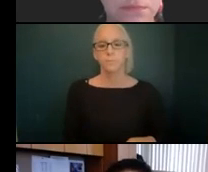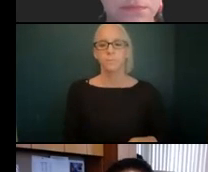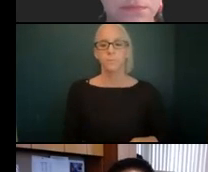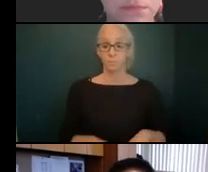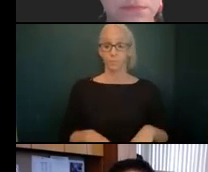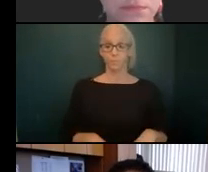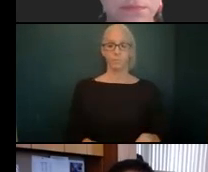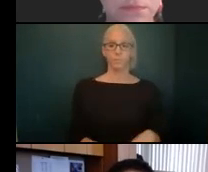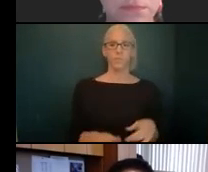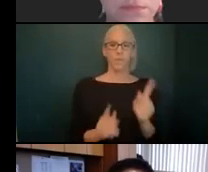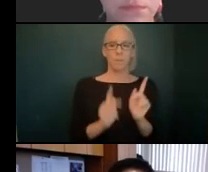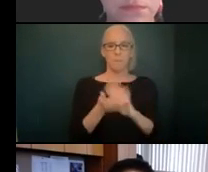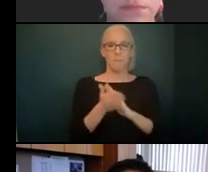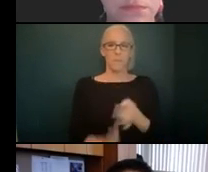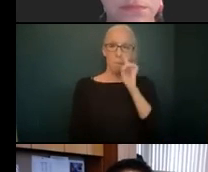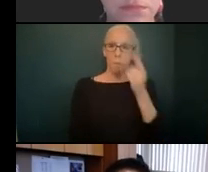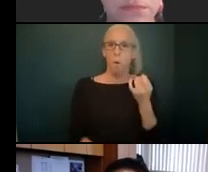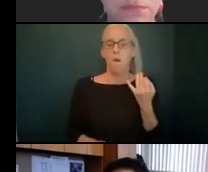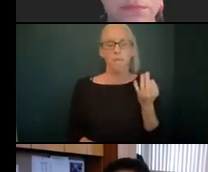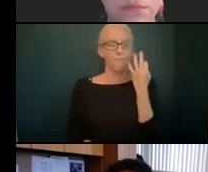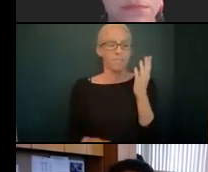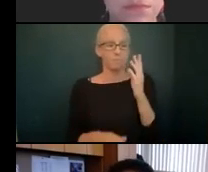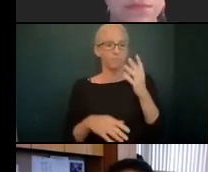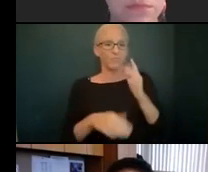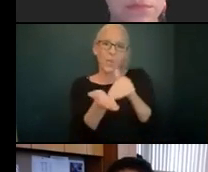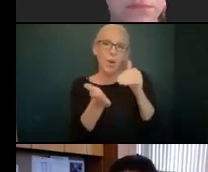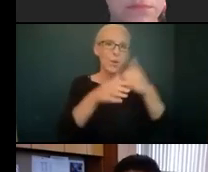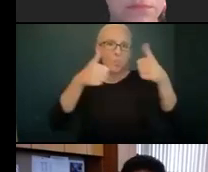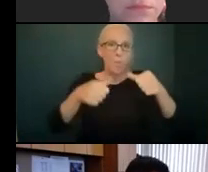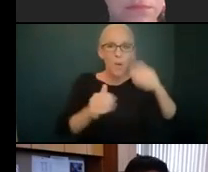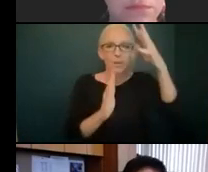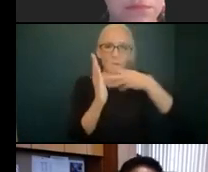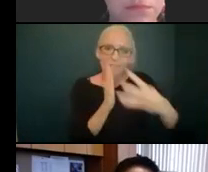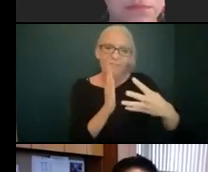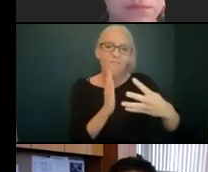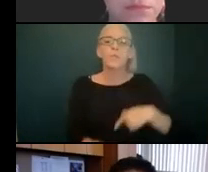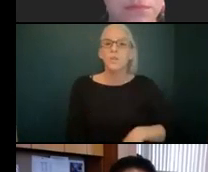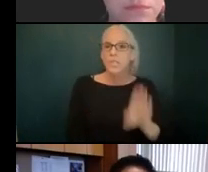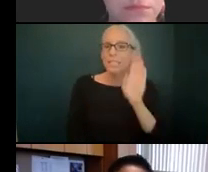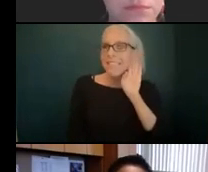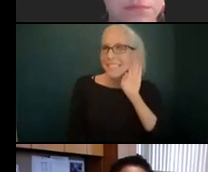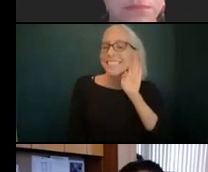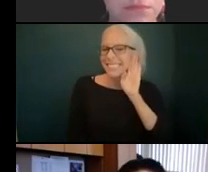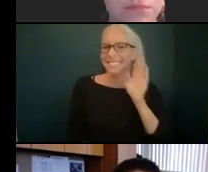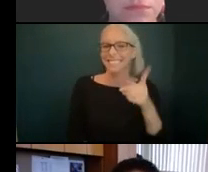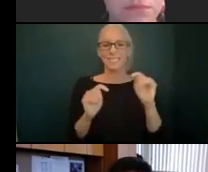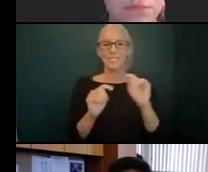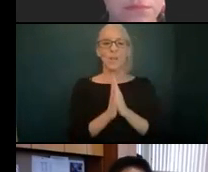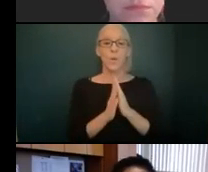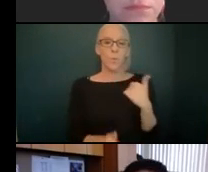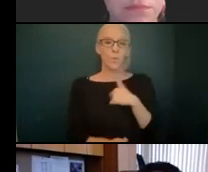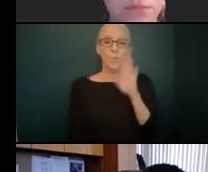when a doctor puts these type of graphs, but I'll just explain it in words. So listen to me rather than the graphs. So I'll try to do the graphs. But we know that COVID